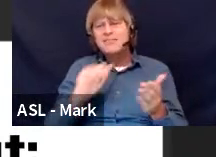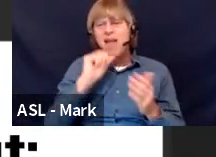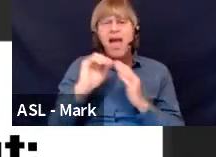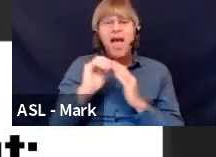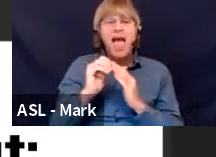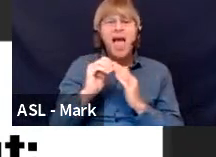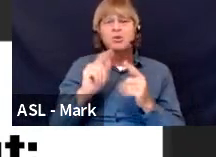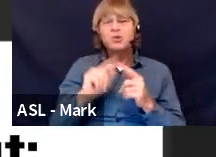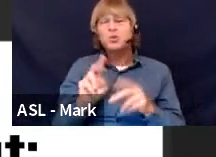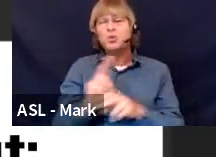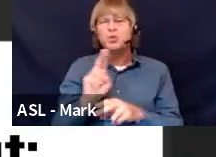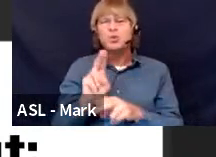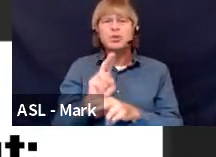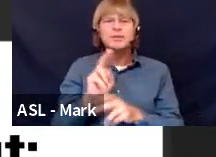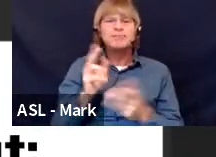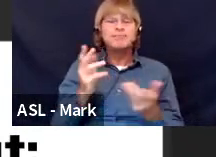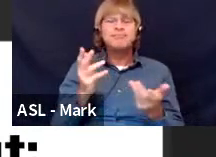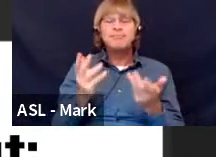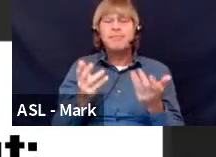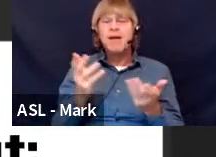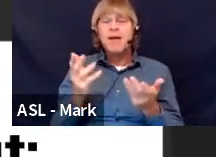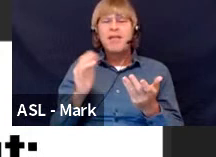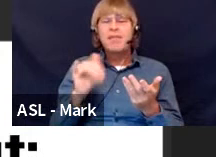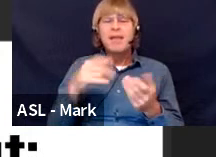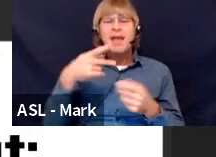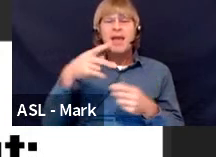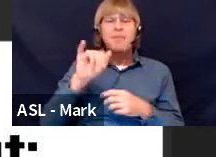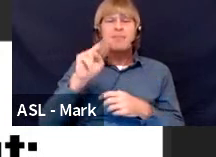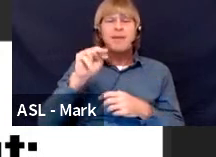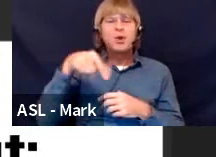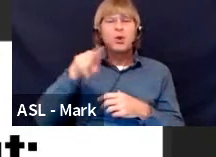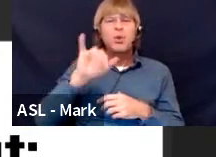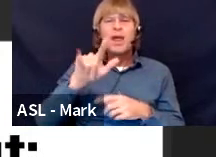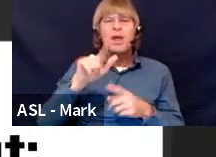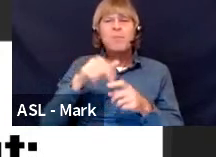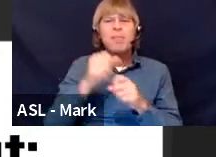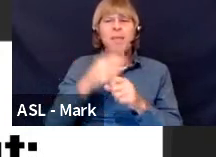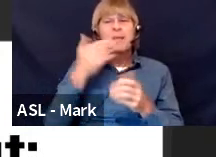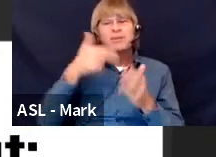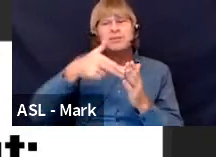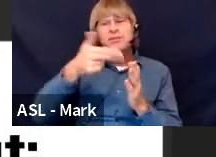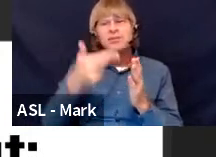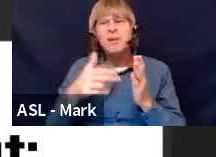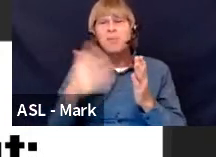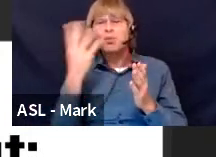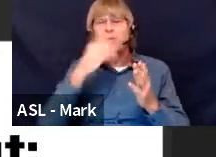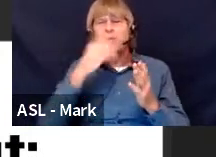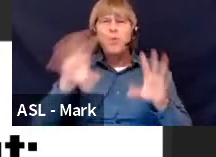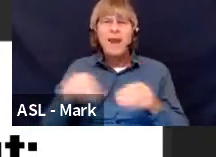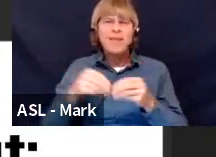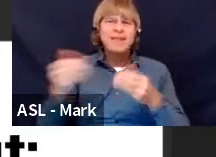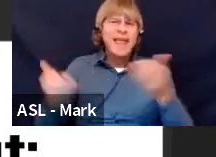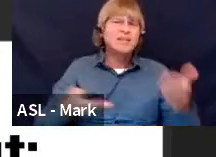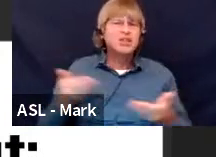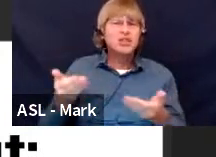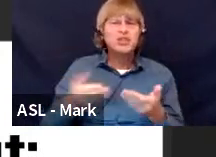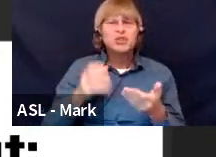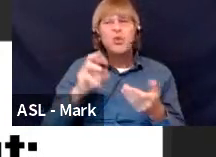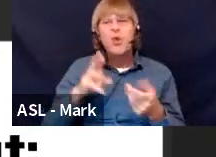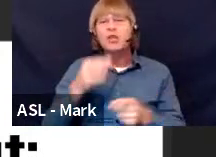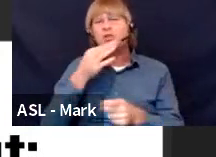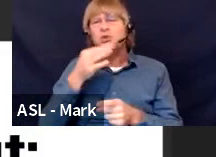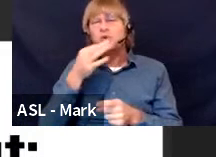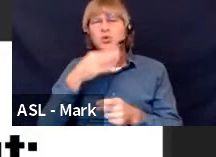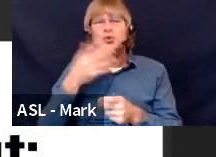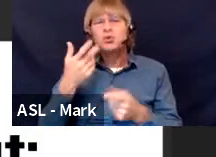to use, the pen quill to make the best wedding invitations or the upcoming